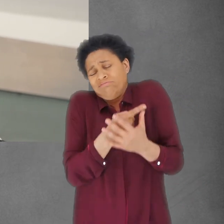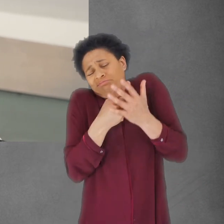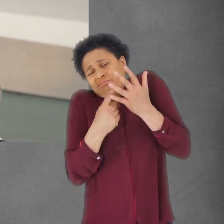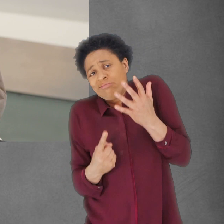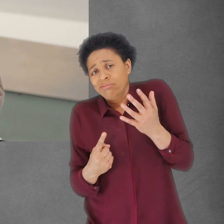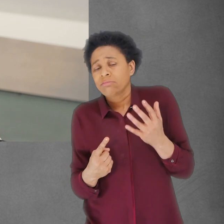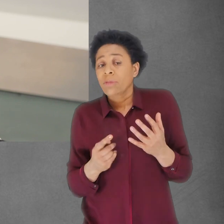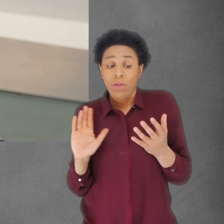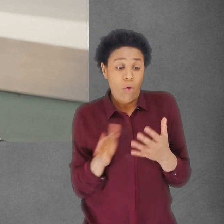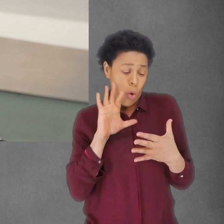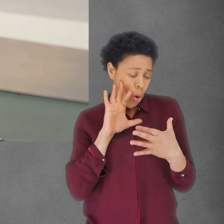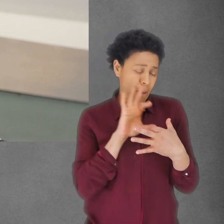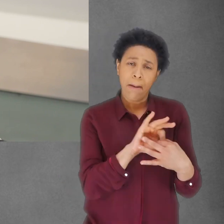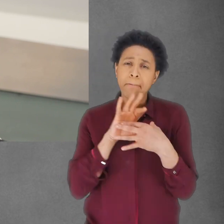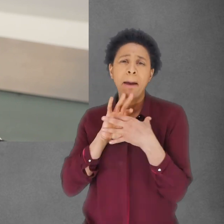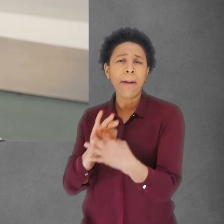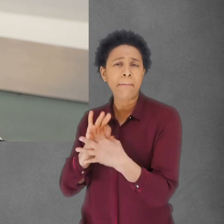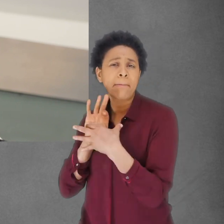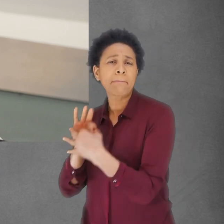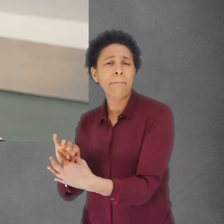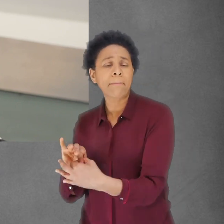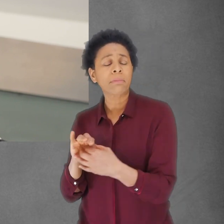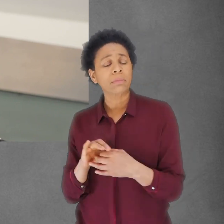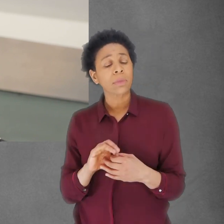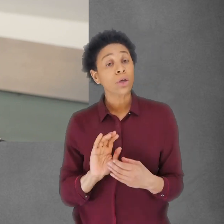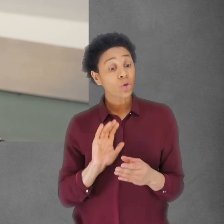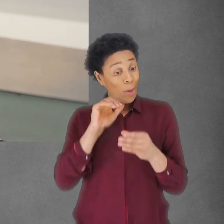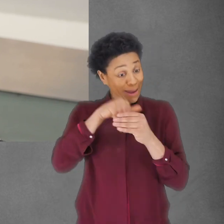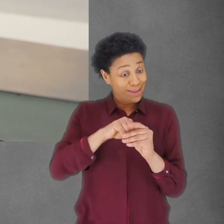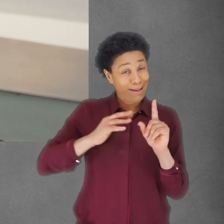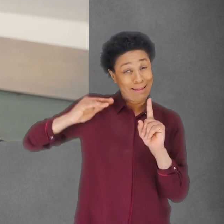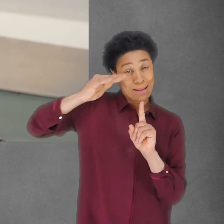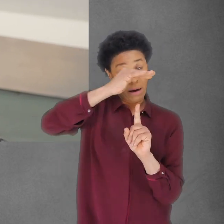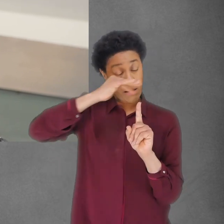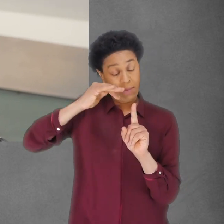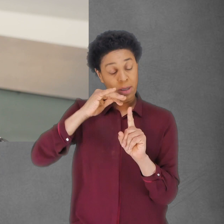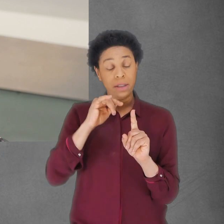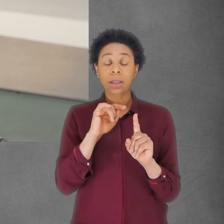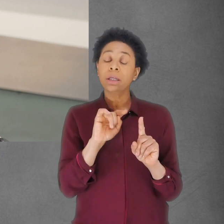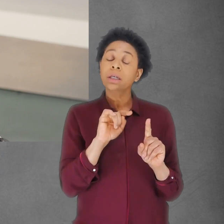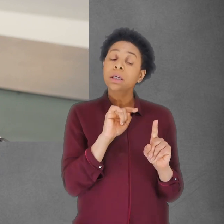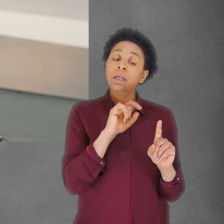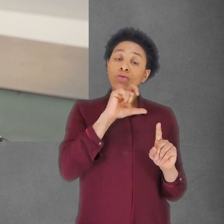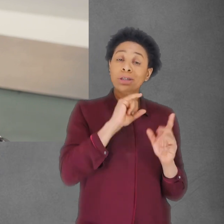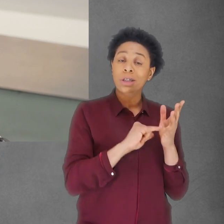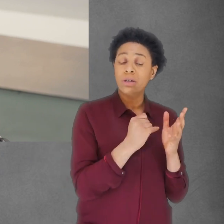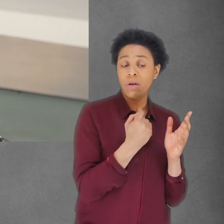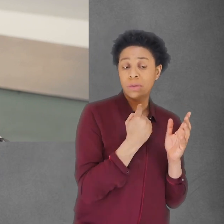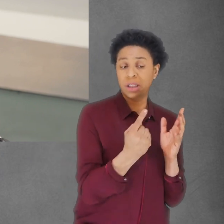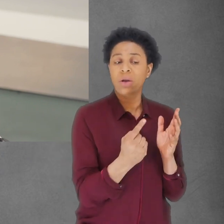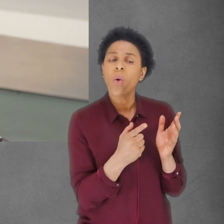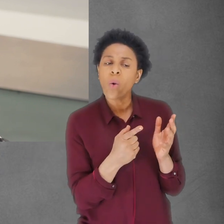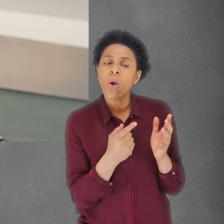these encounters create this sort of climate, right? And within that climate, as Christina sort of poses, I'm